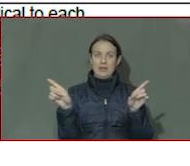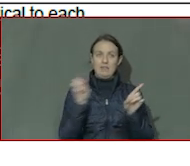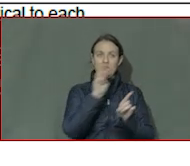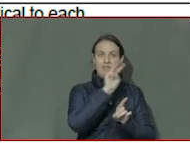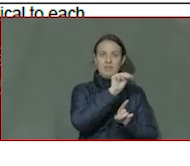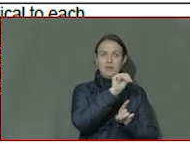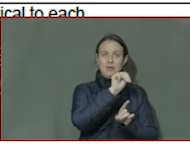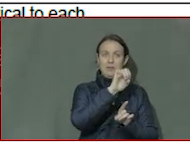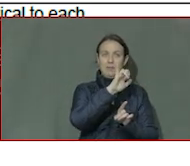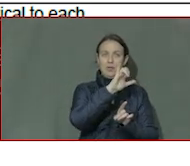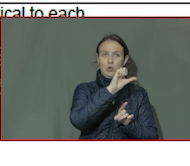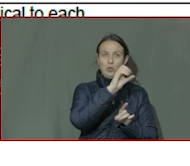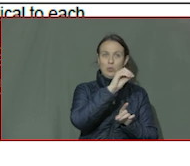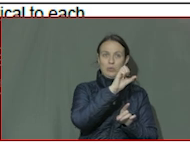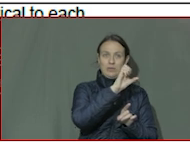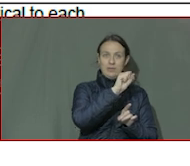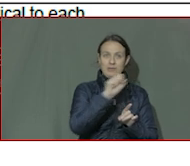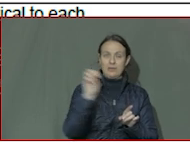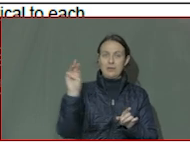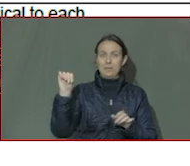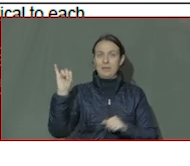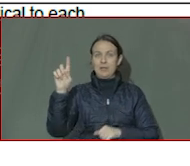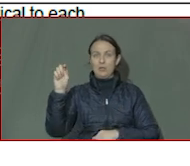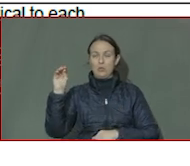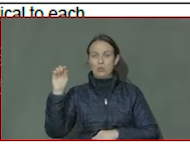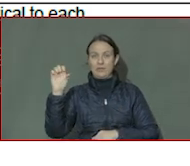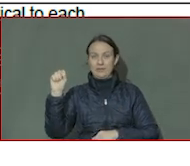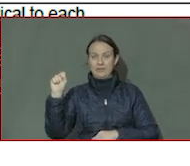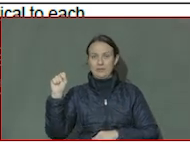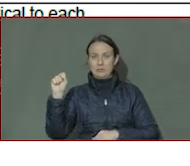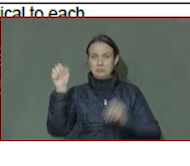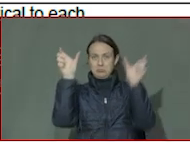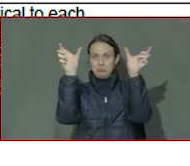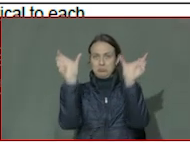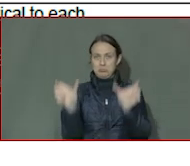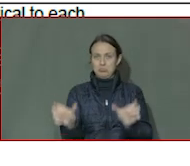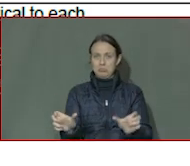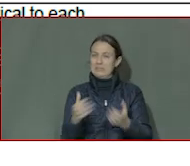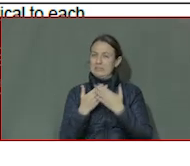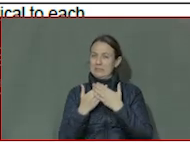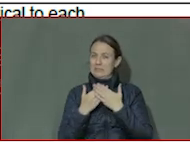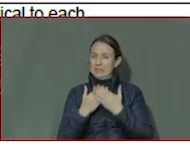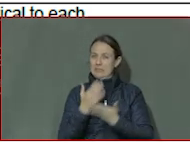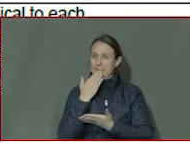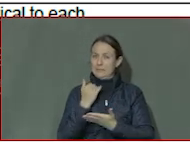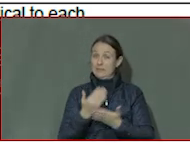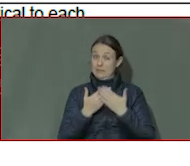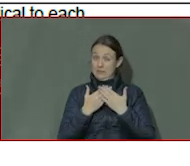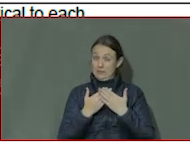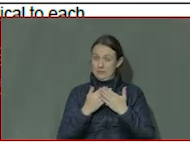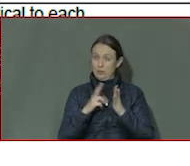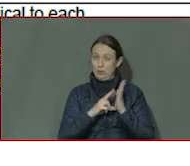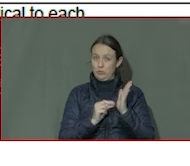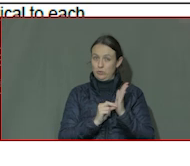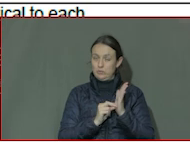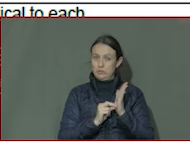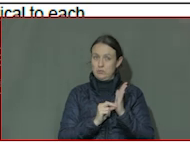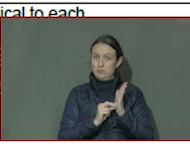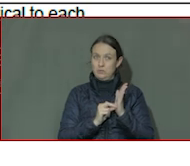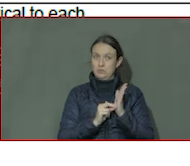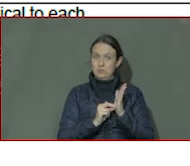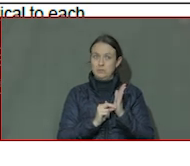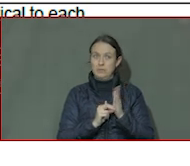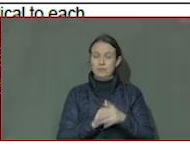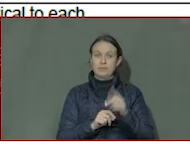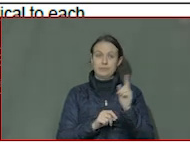mitosis and meiosis. Please go and study this. We know that meiosis